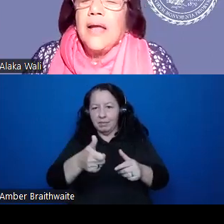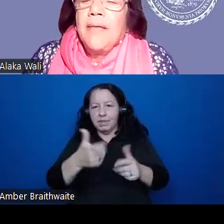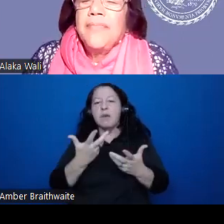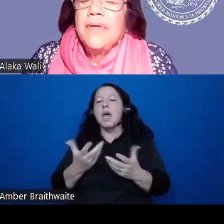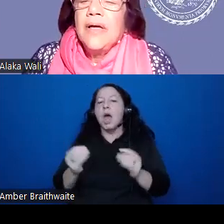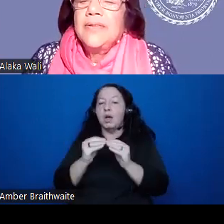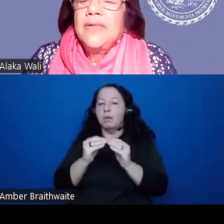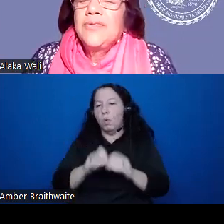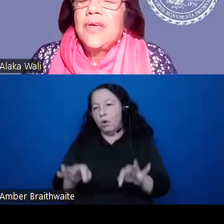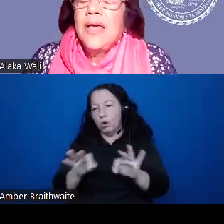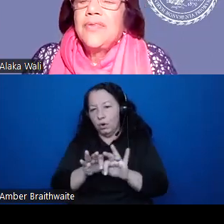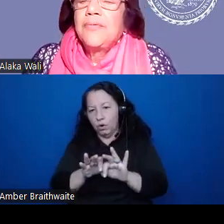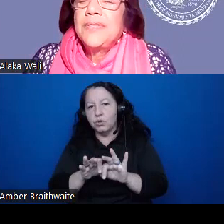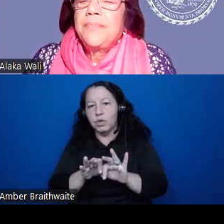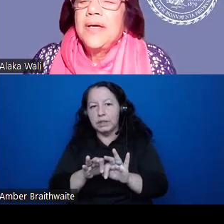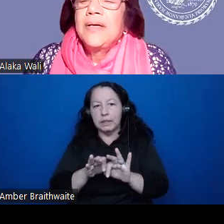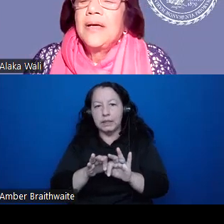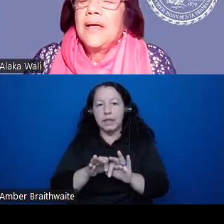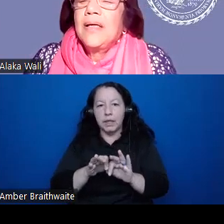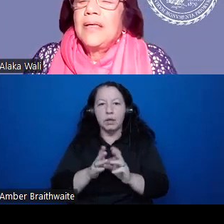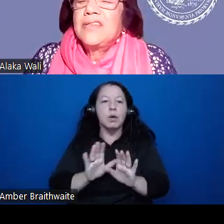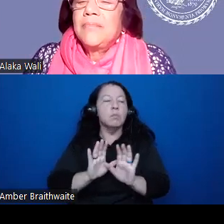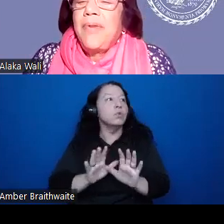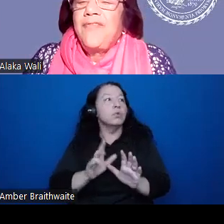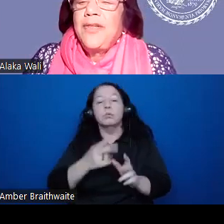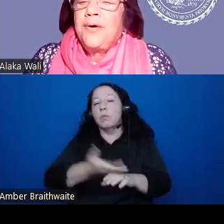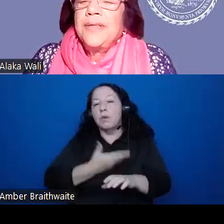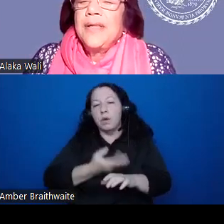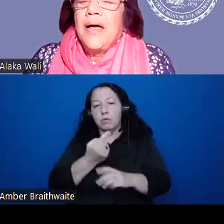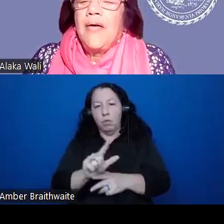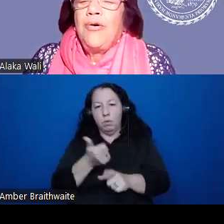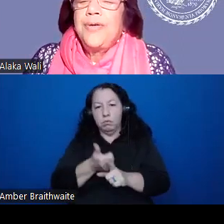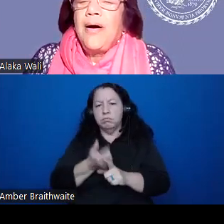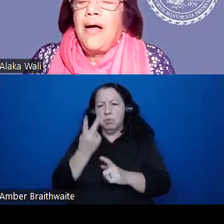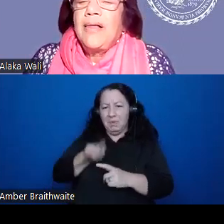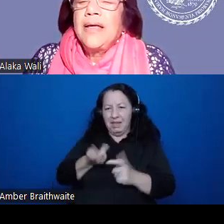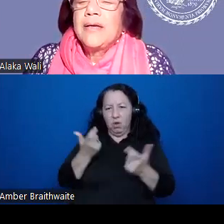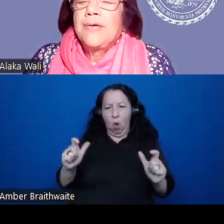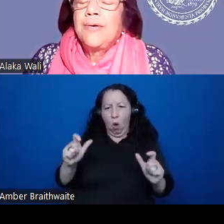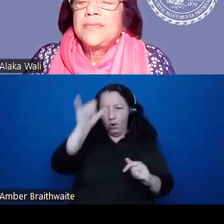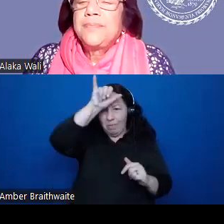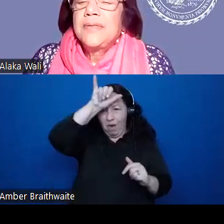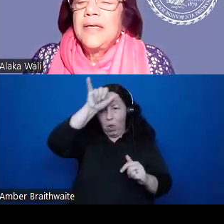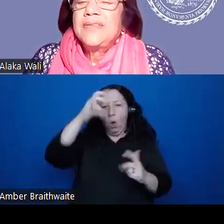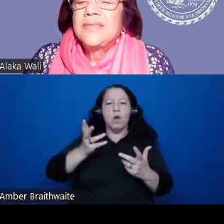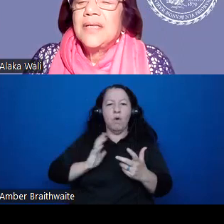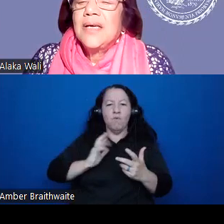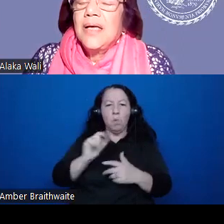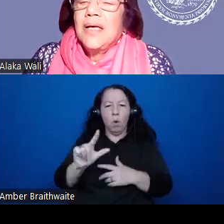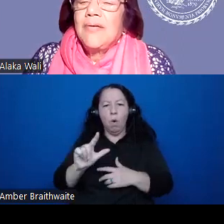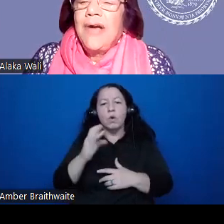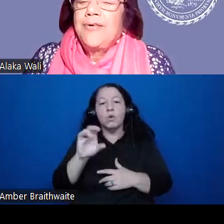that on this case, there was a big buffalo in the old hall, and Chris put